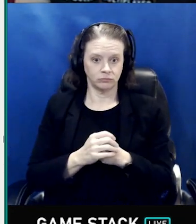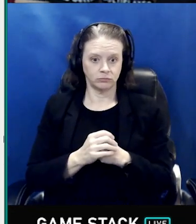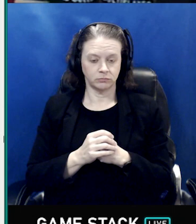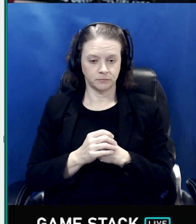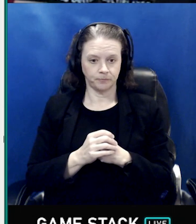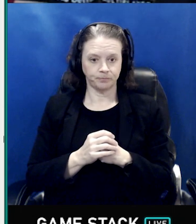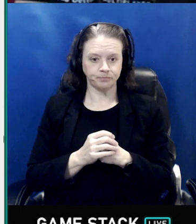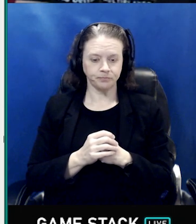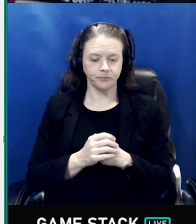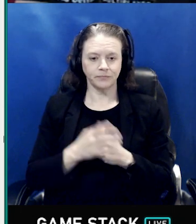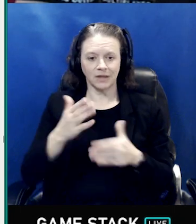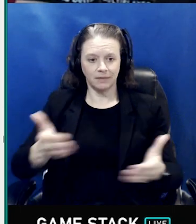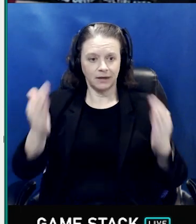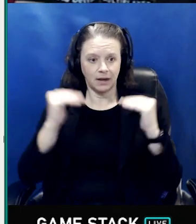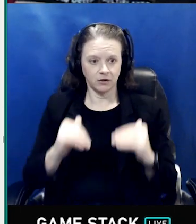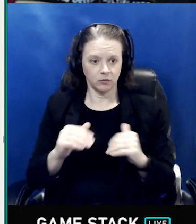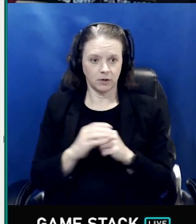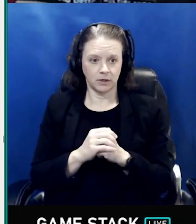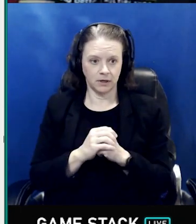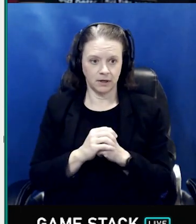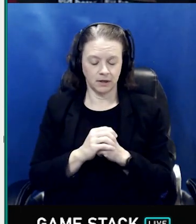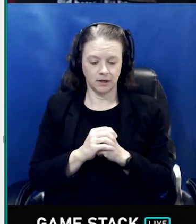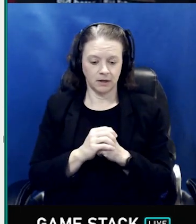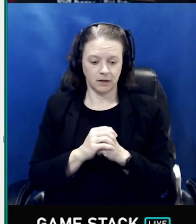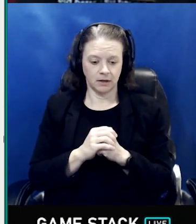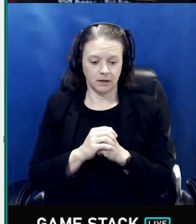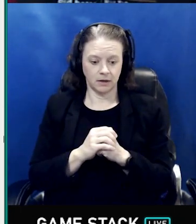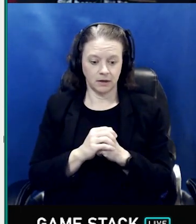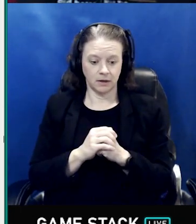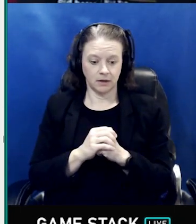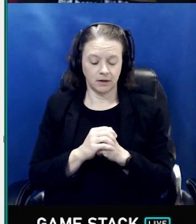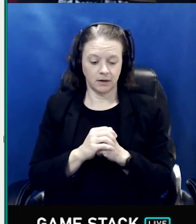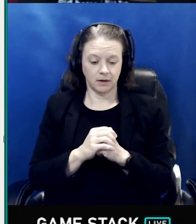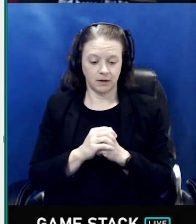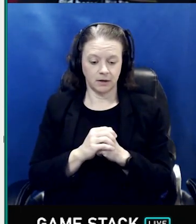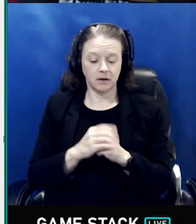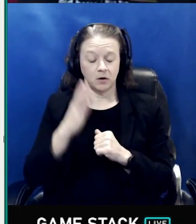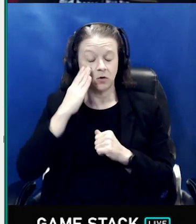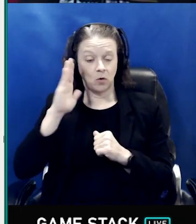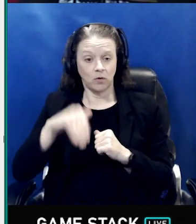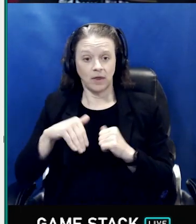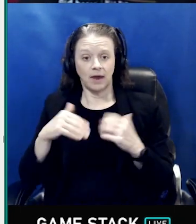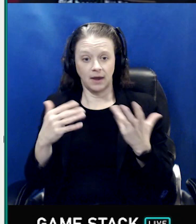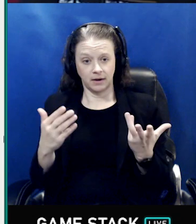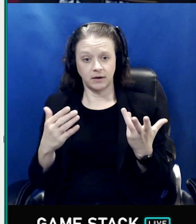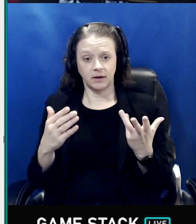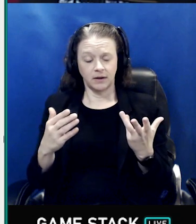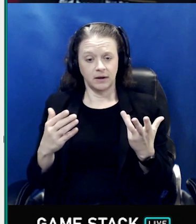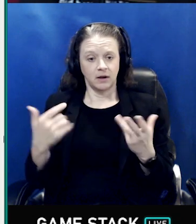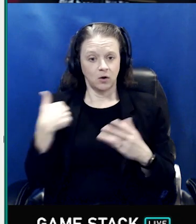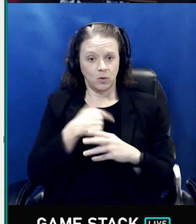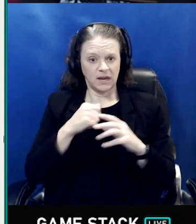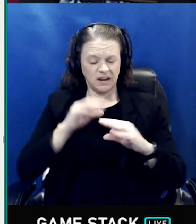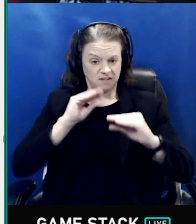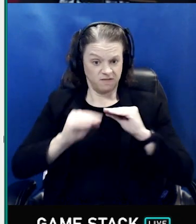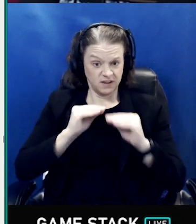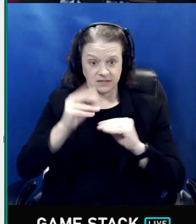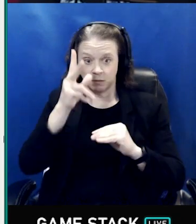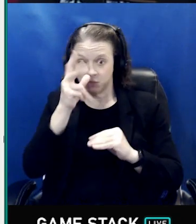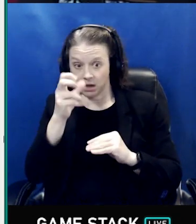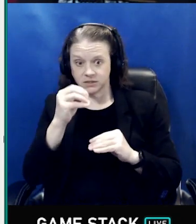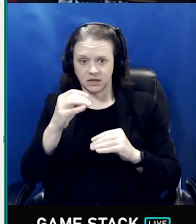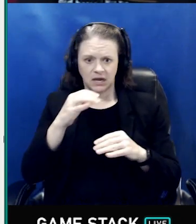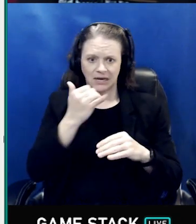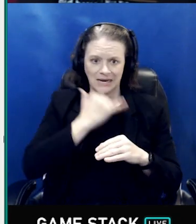Next one is analysis on game service itself. As you know, how fast we can fix bugs and errors, especially in launch